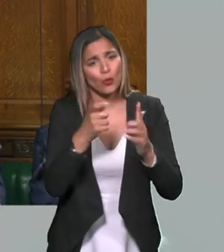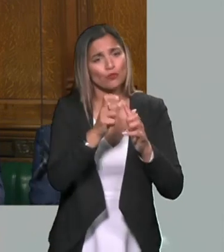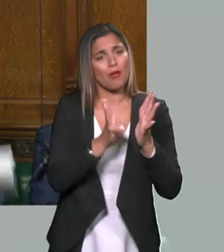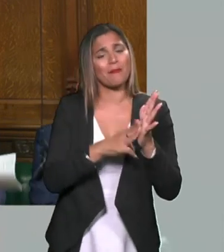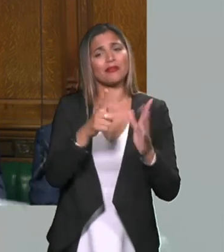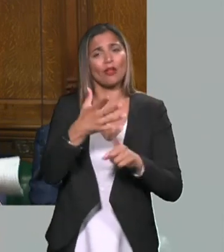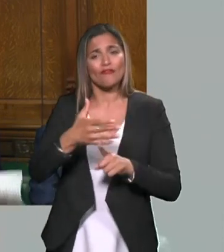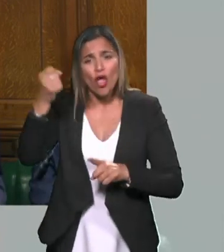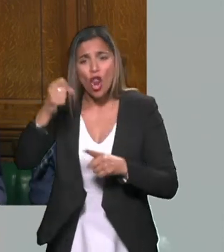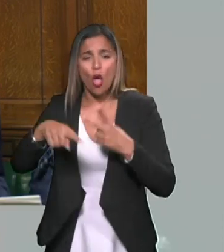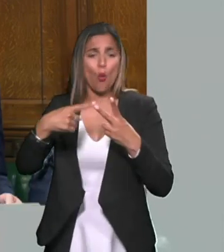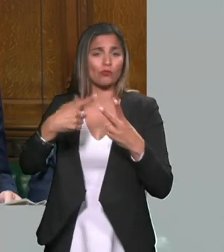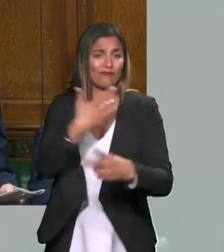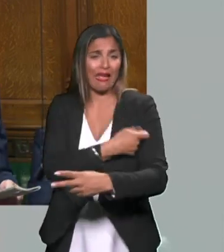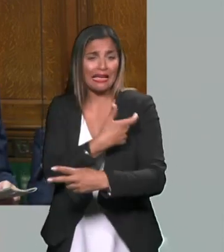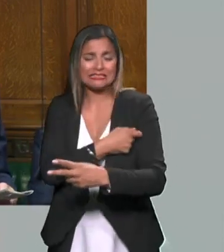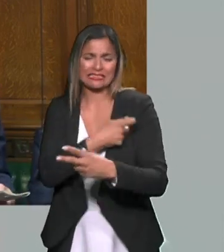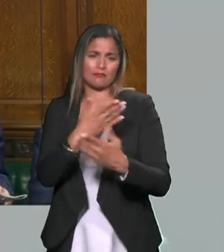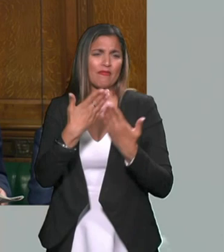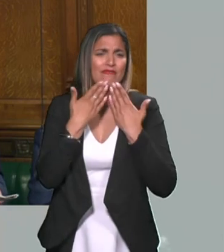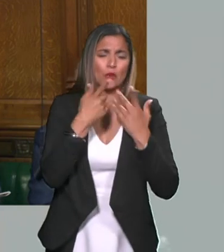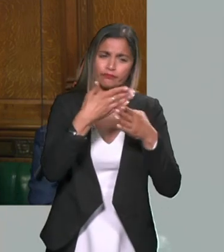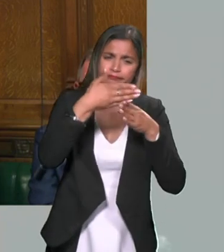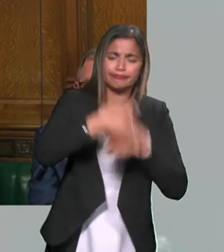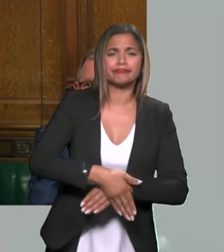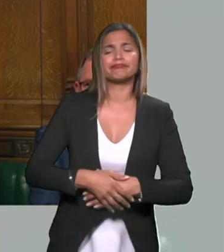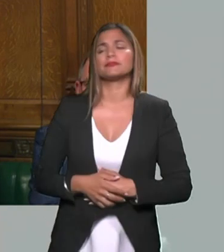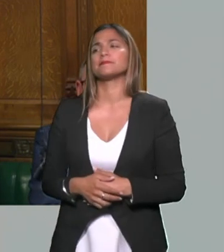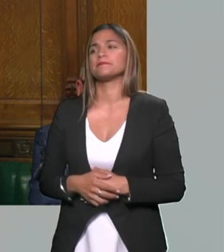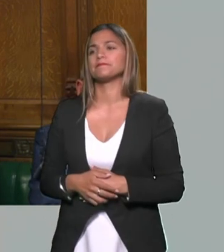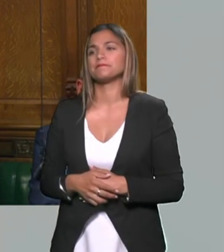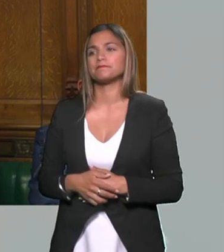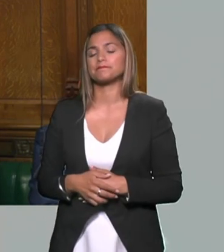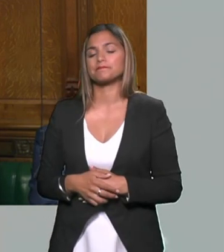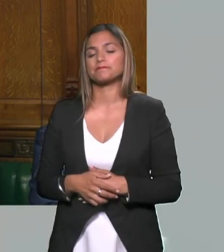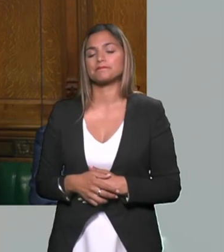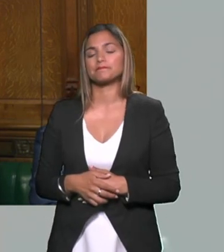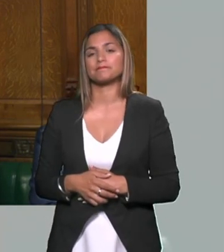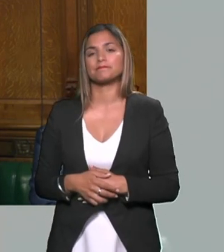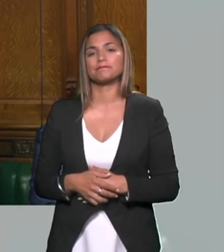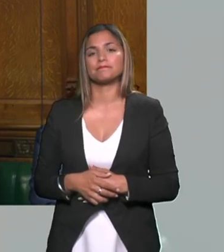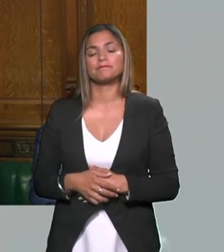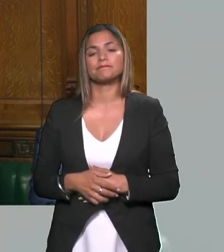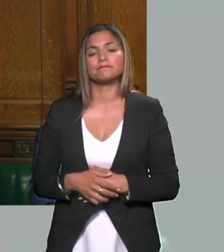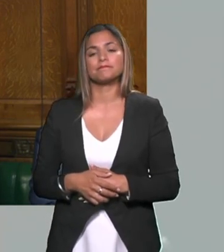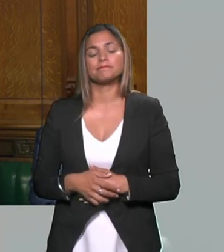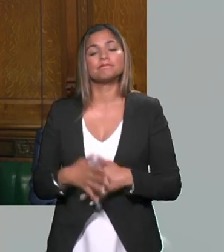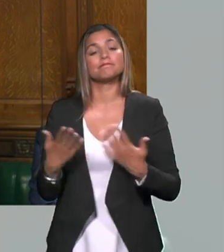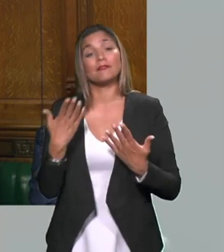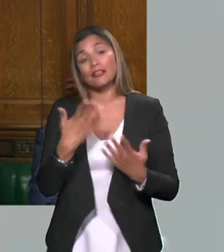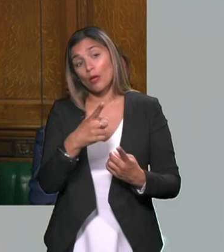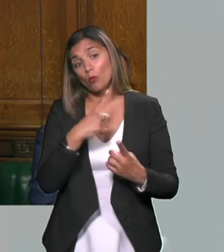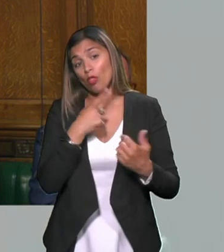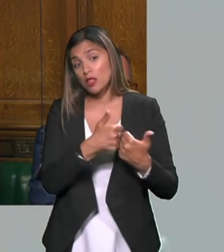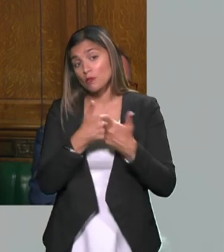programmes that this UK government delivered. So will my right honourable friend now support our